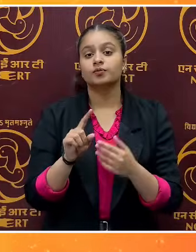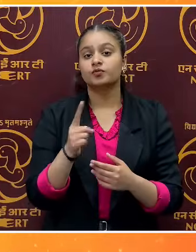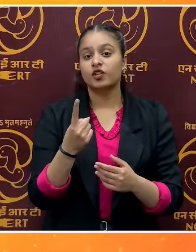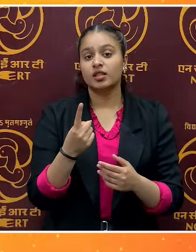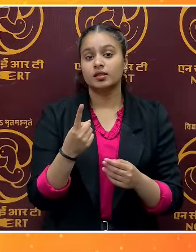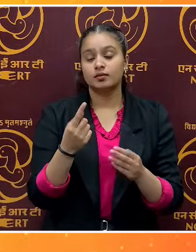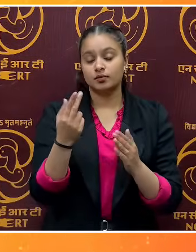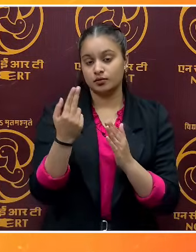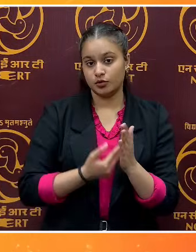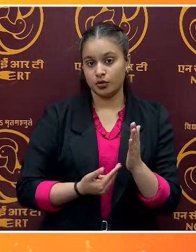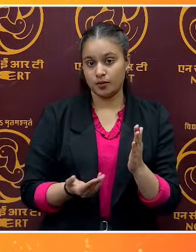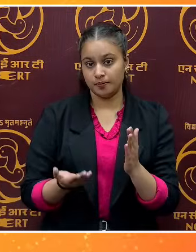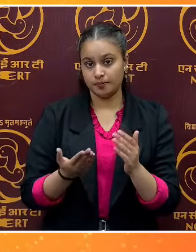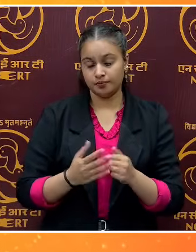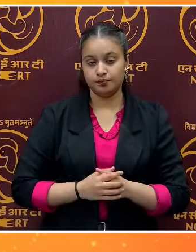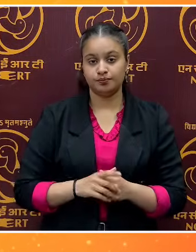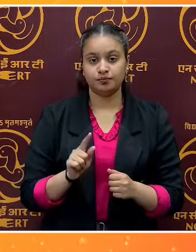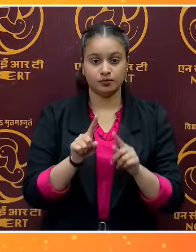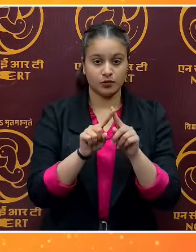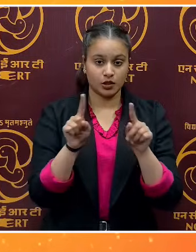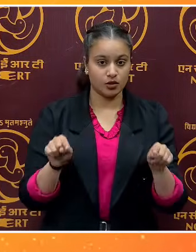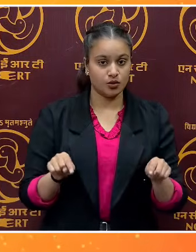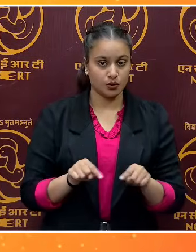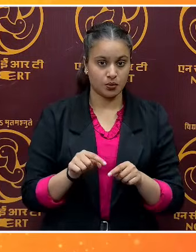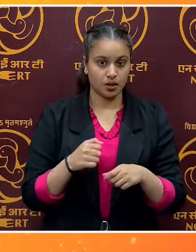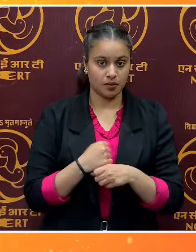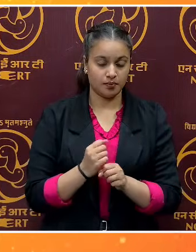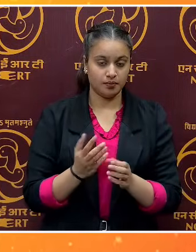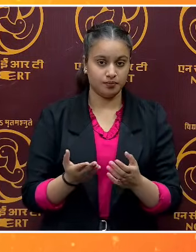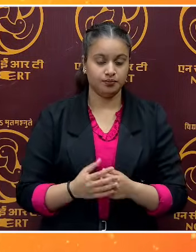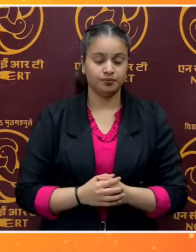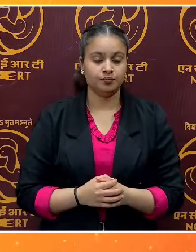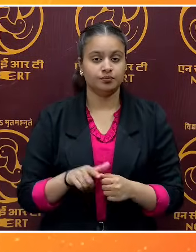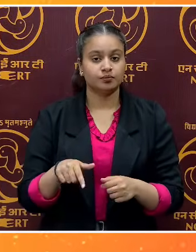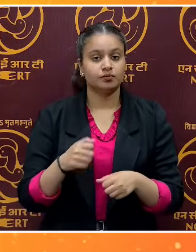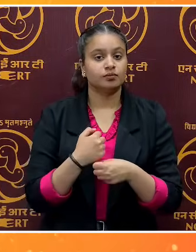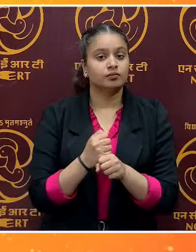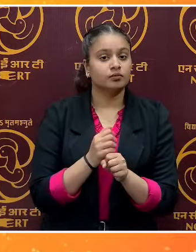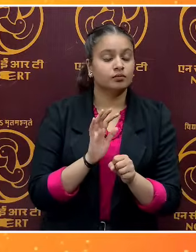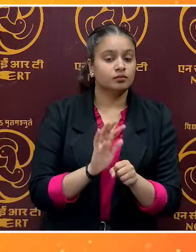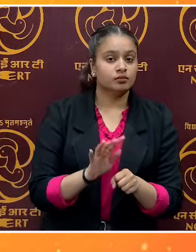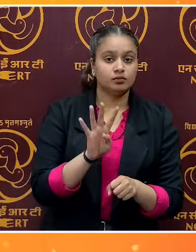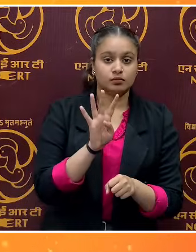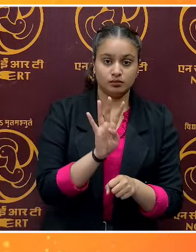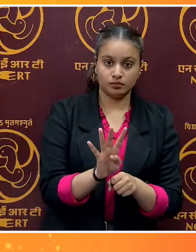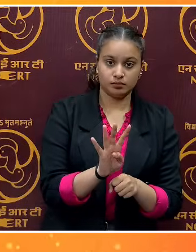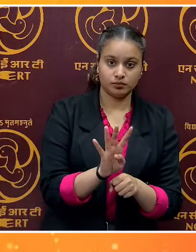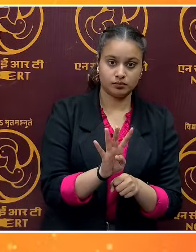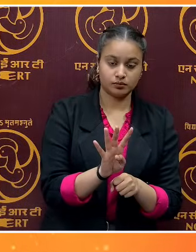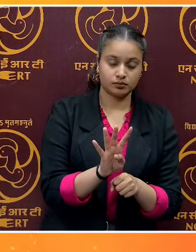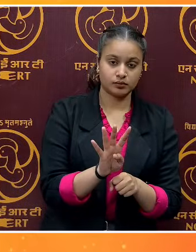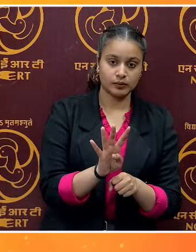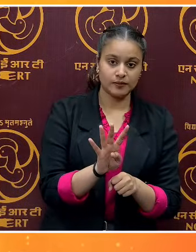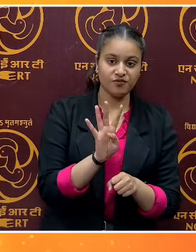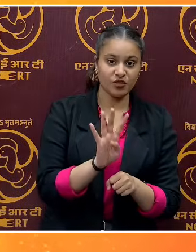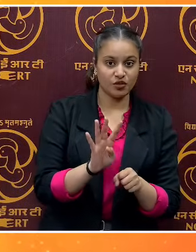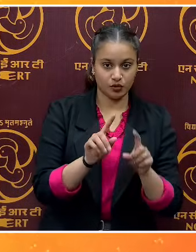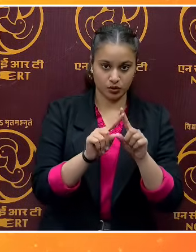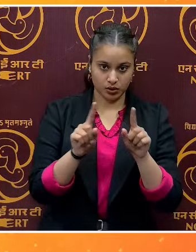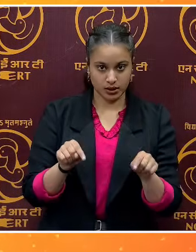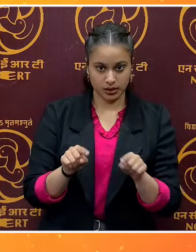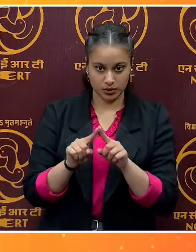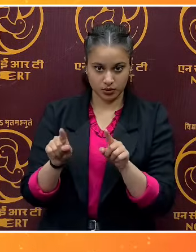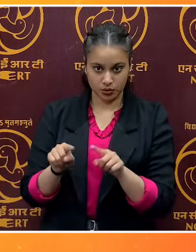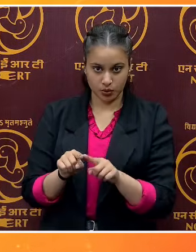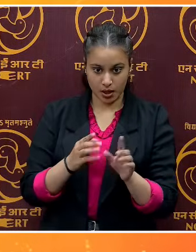construct a square, okay, and we will make 4 squares on